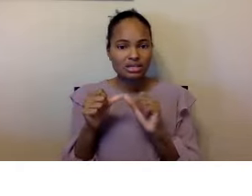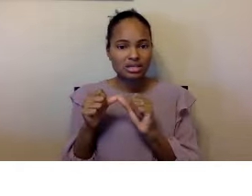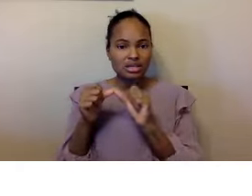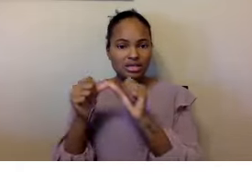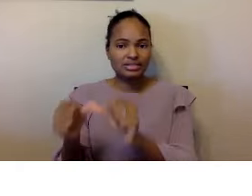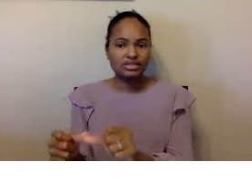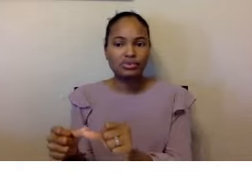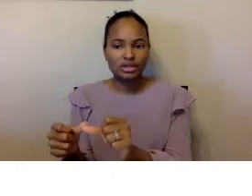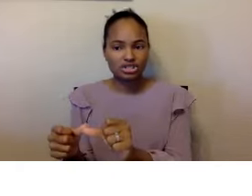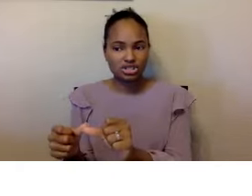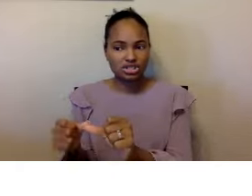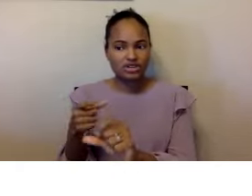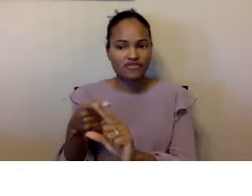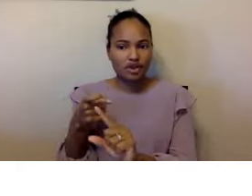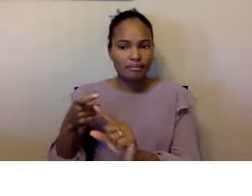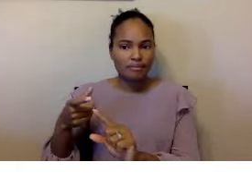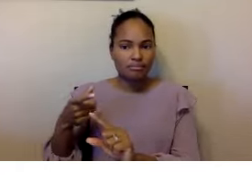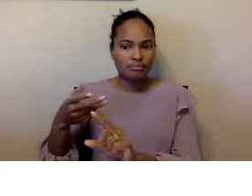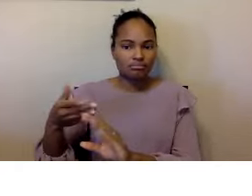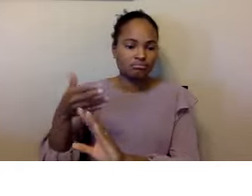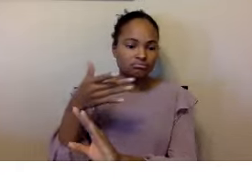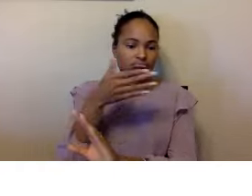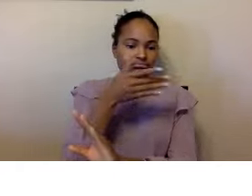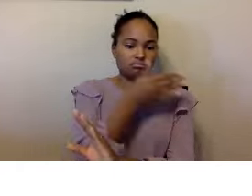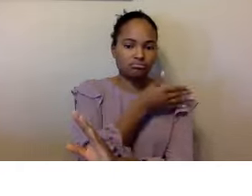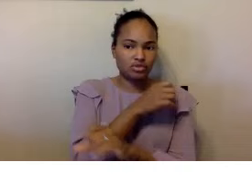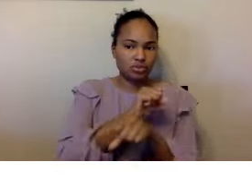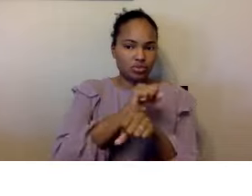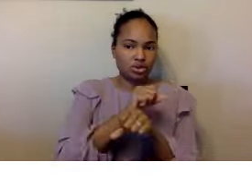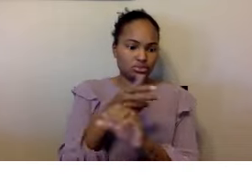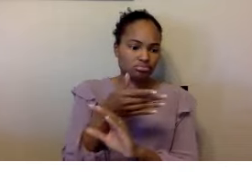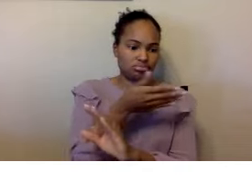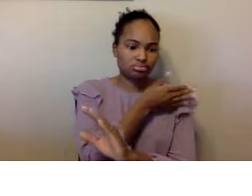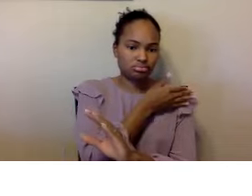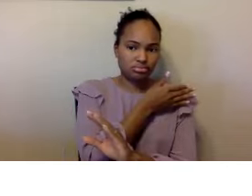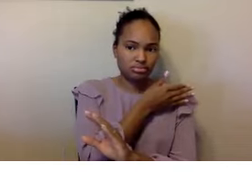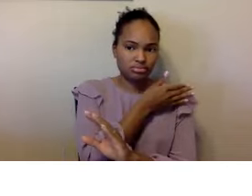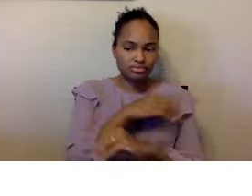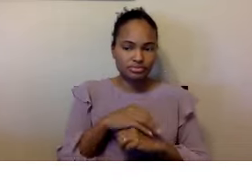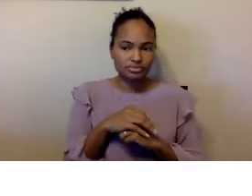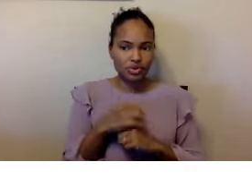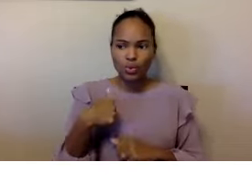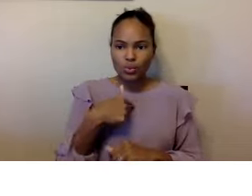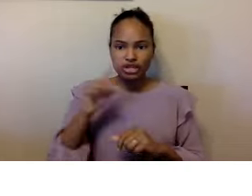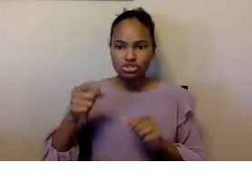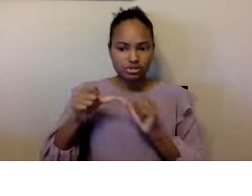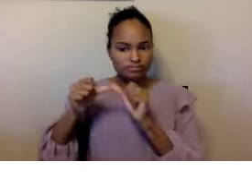continuation of what those leaders had